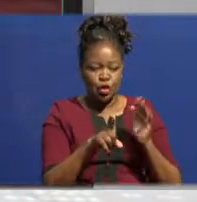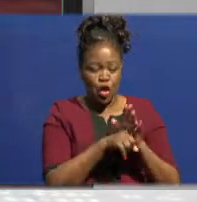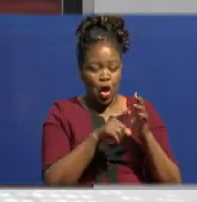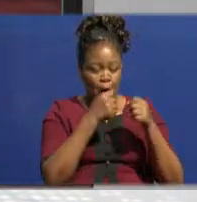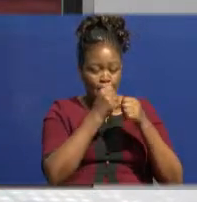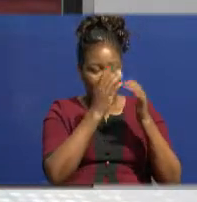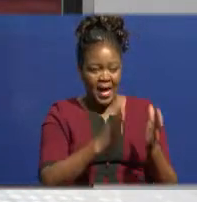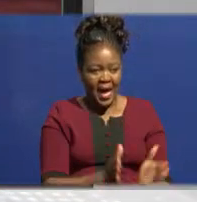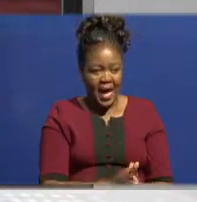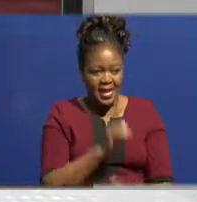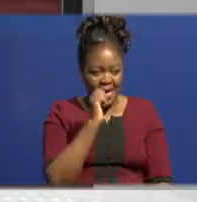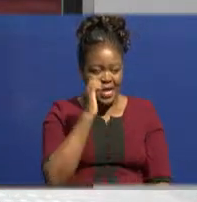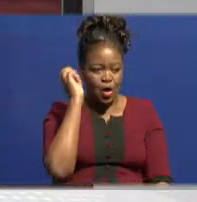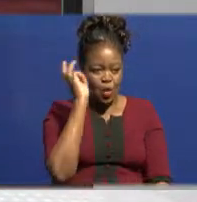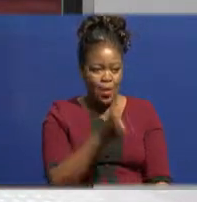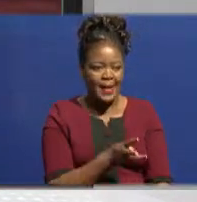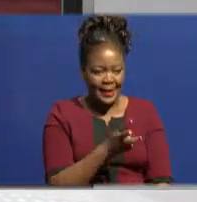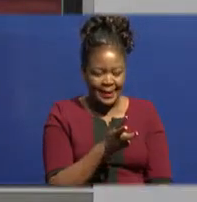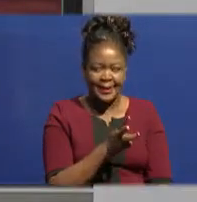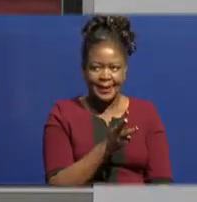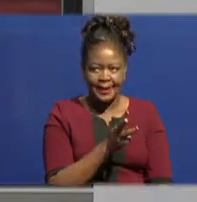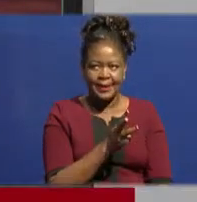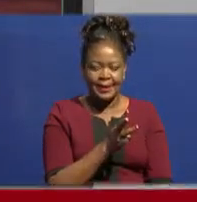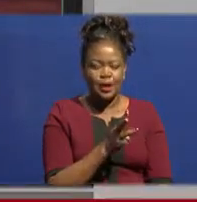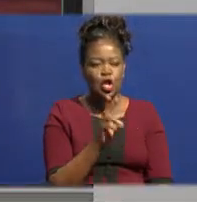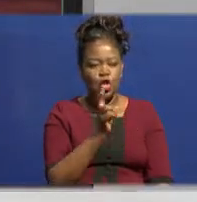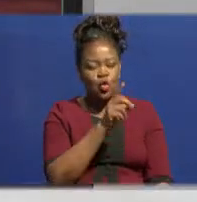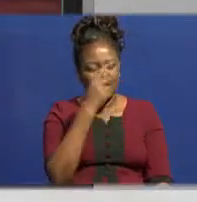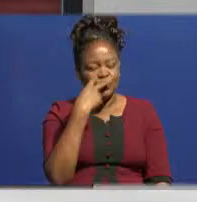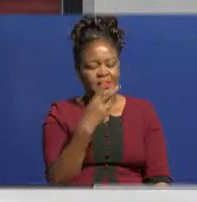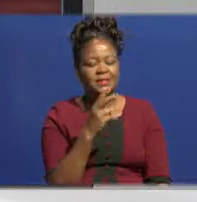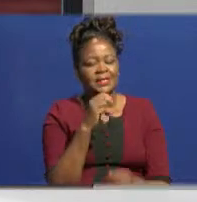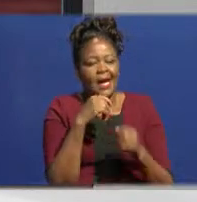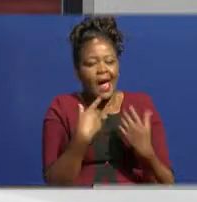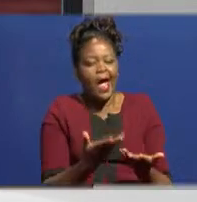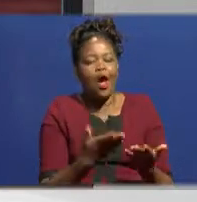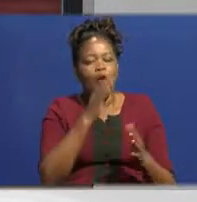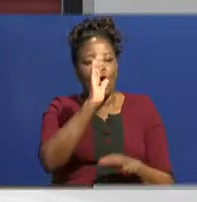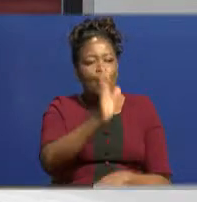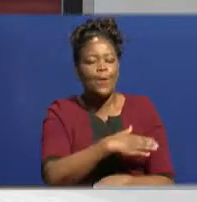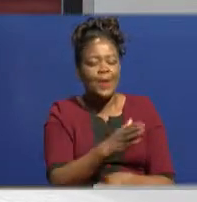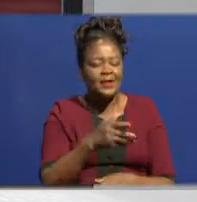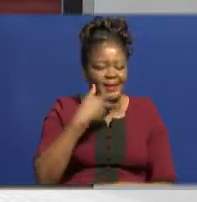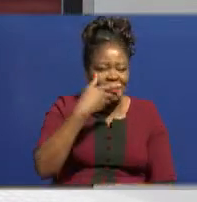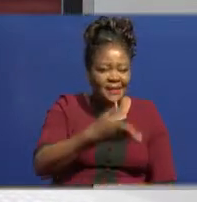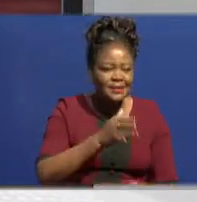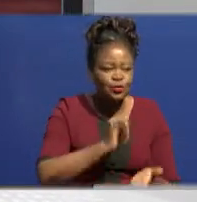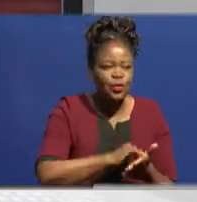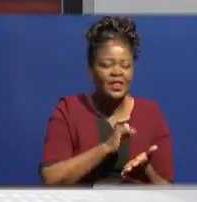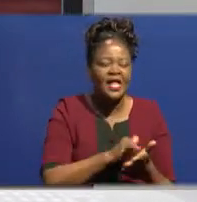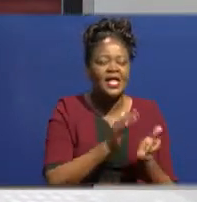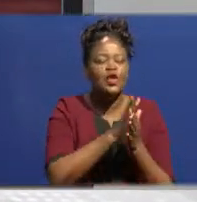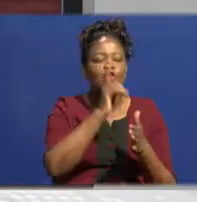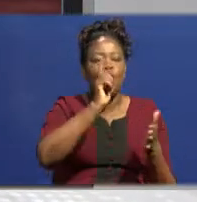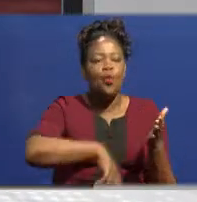lawmakers, and Kenyans will really be looking to see how Parliament responds to that